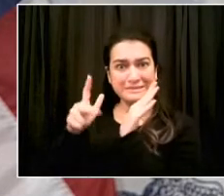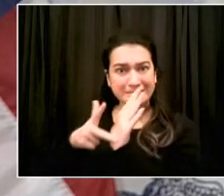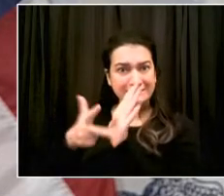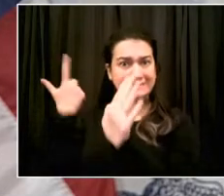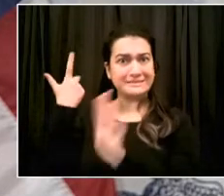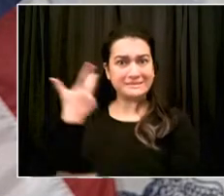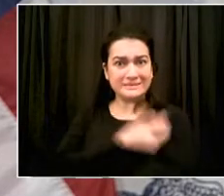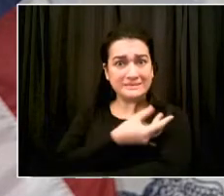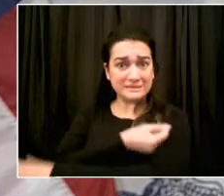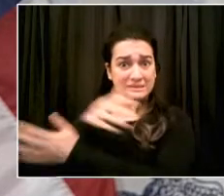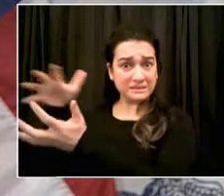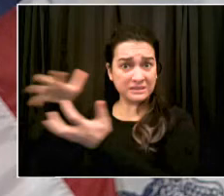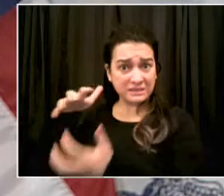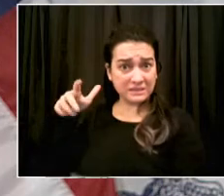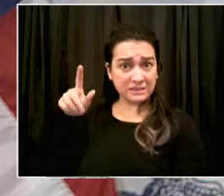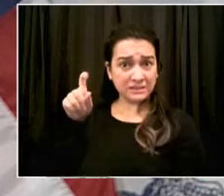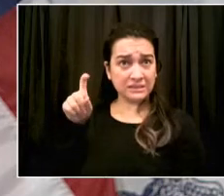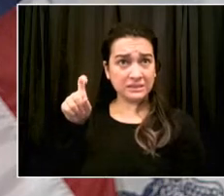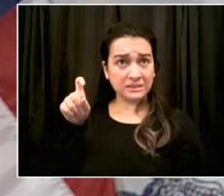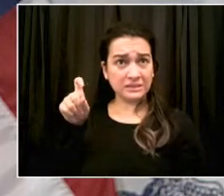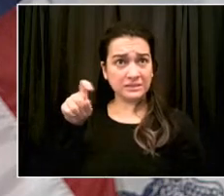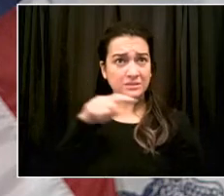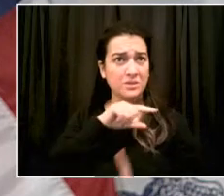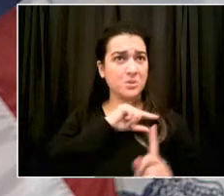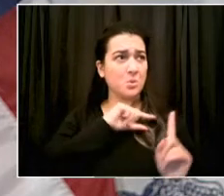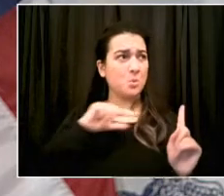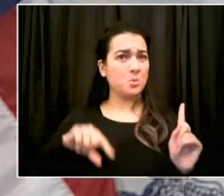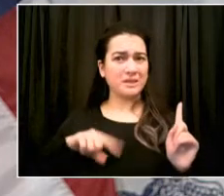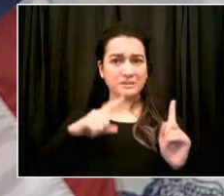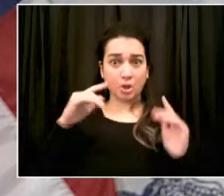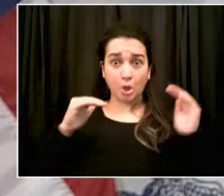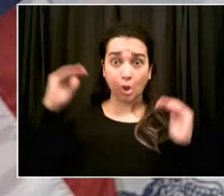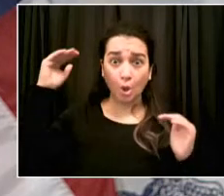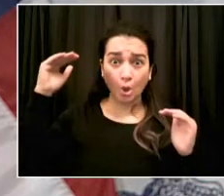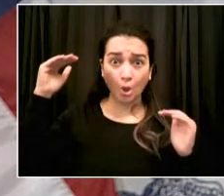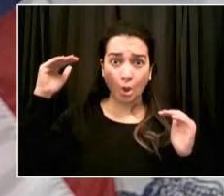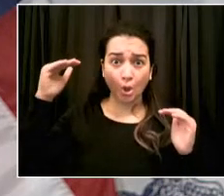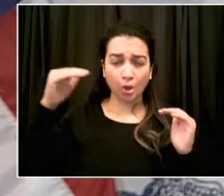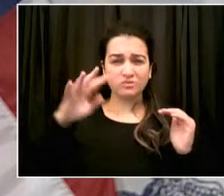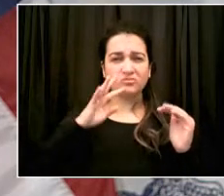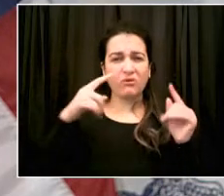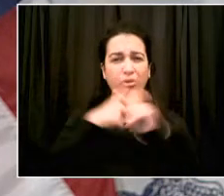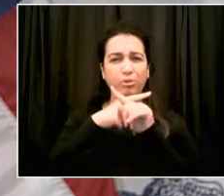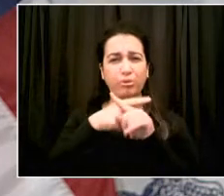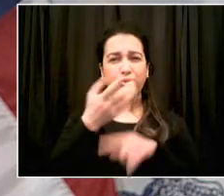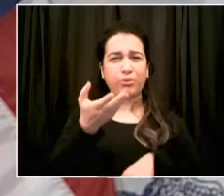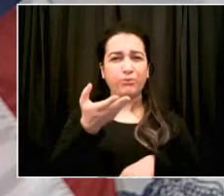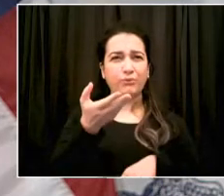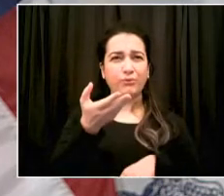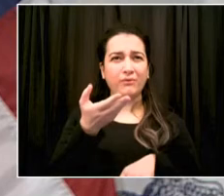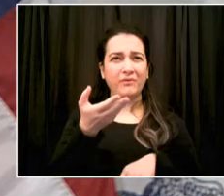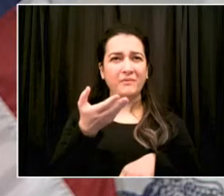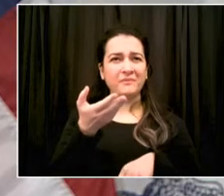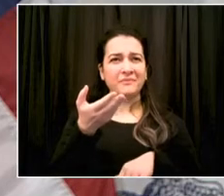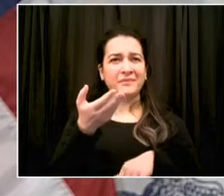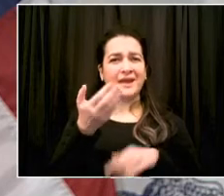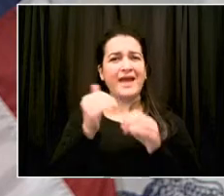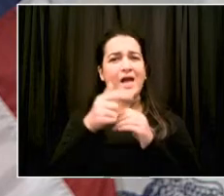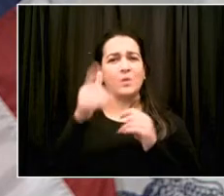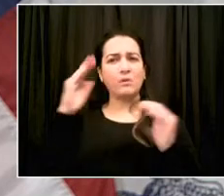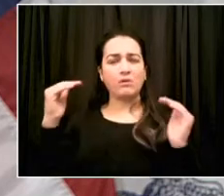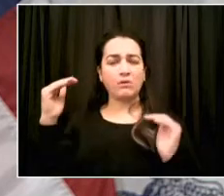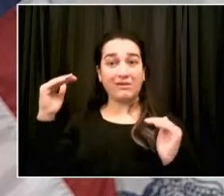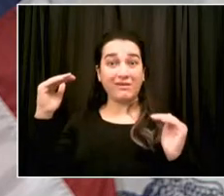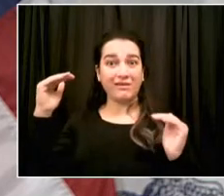these vaccines? Will it shut down on Sunday and reopen? What is the plan? Again, couldn't be clearer about the fact that right now,